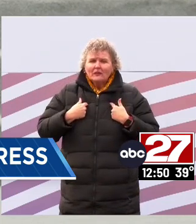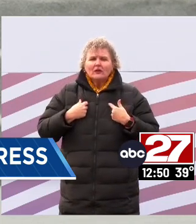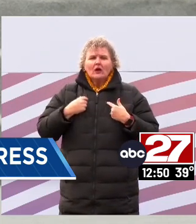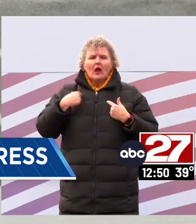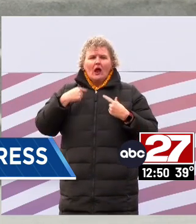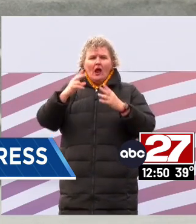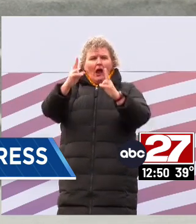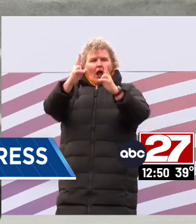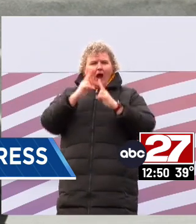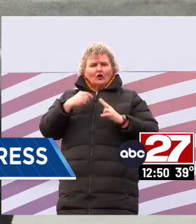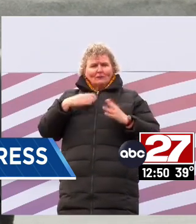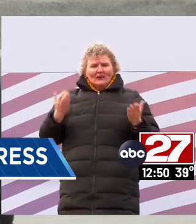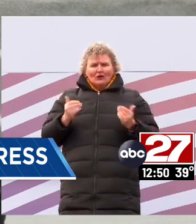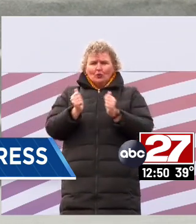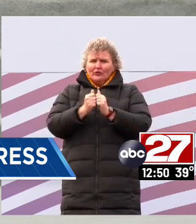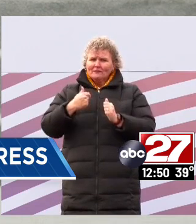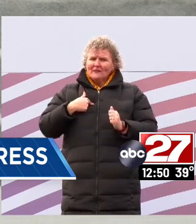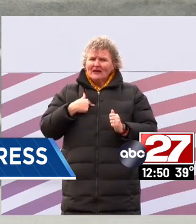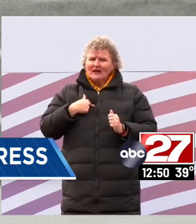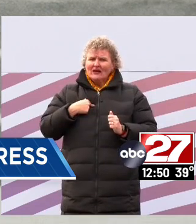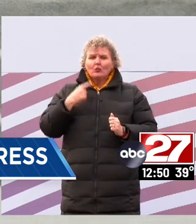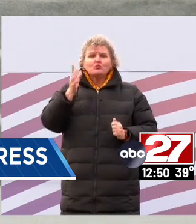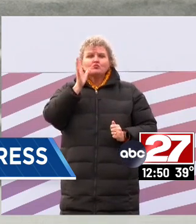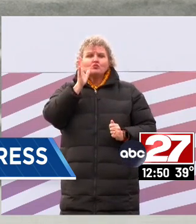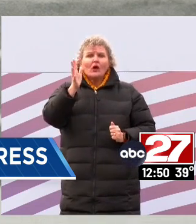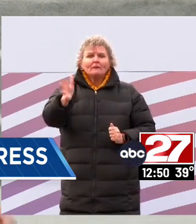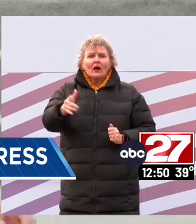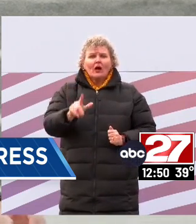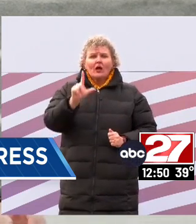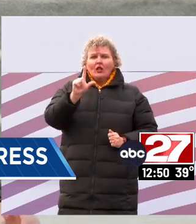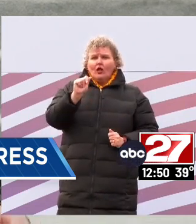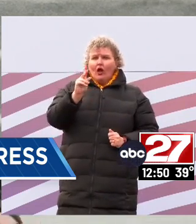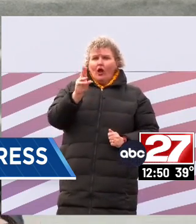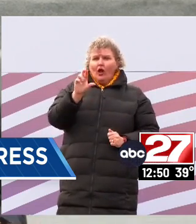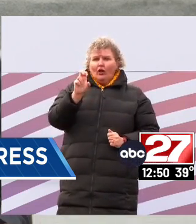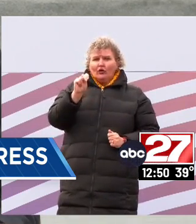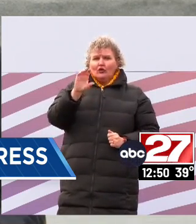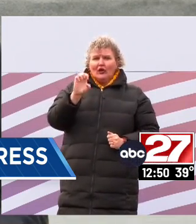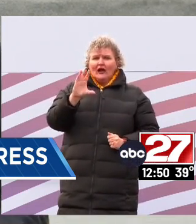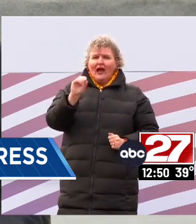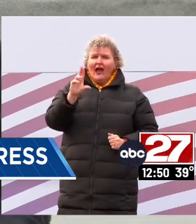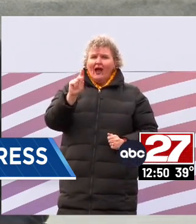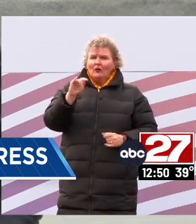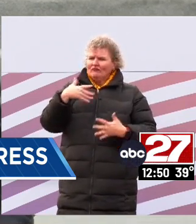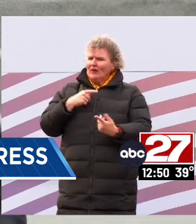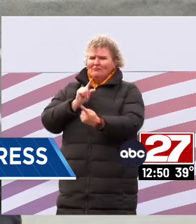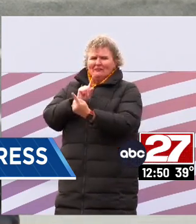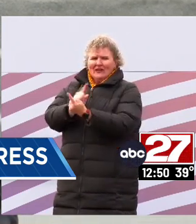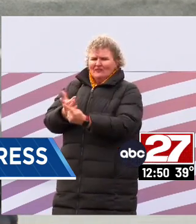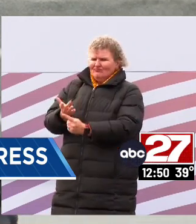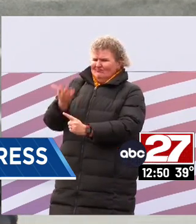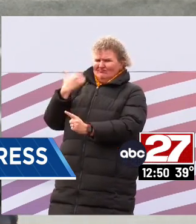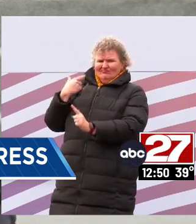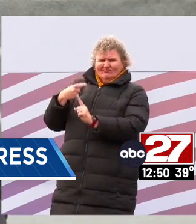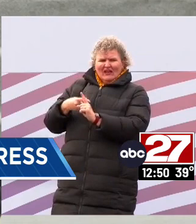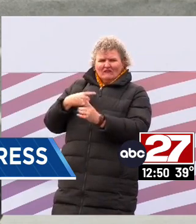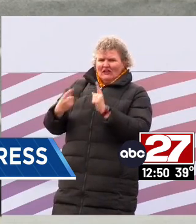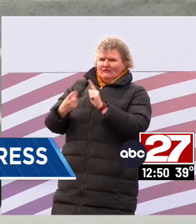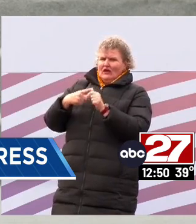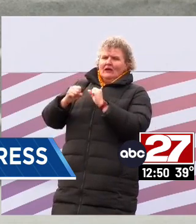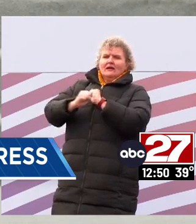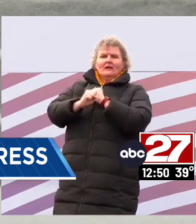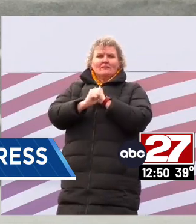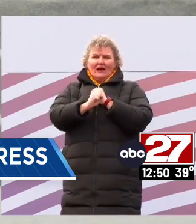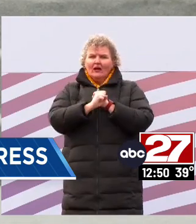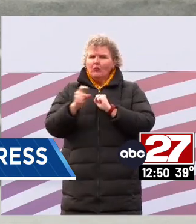voice of the grandma in Lawrence County, who I met over 15 months ago in the first week of our campaign. She came up